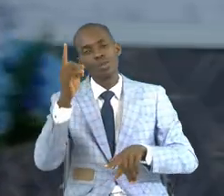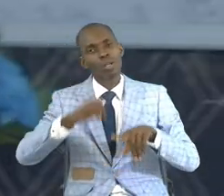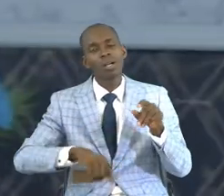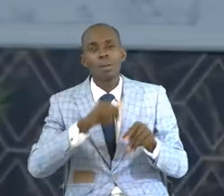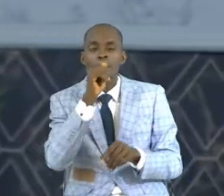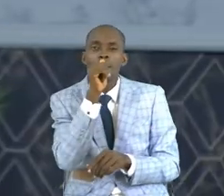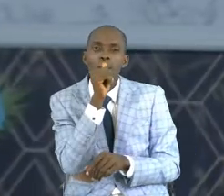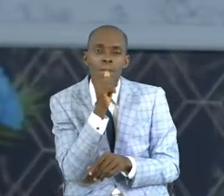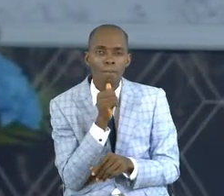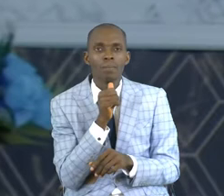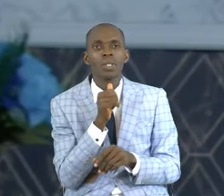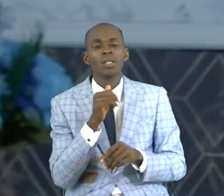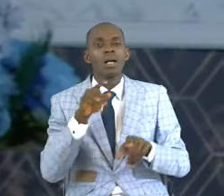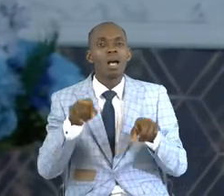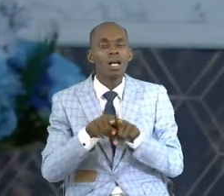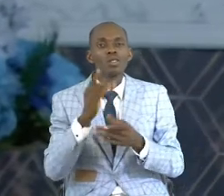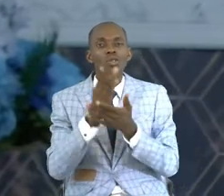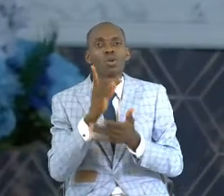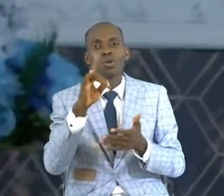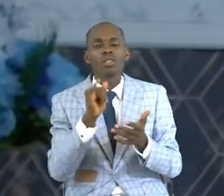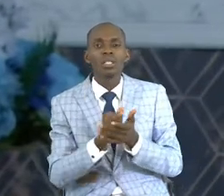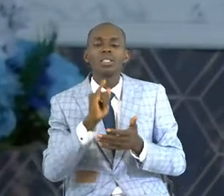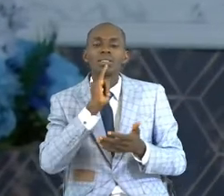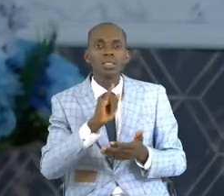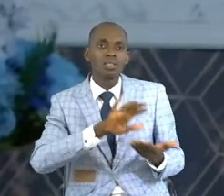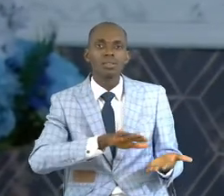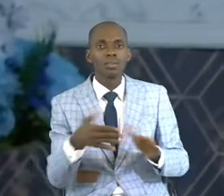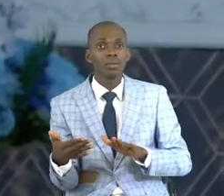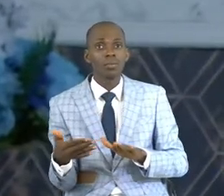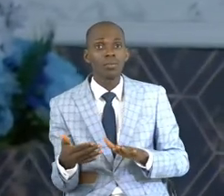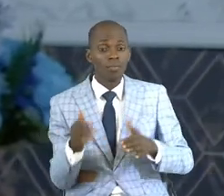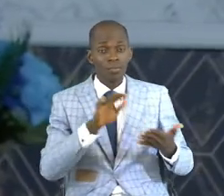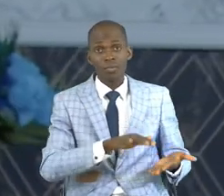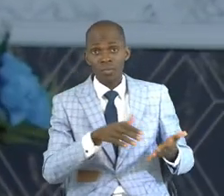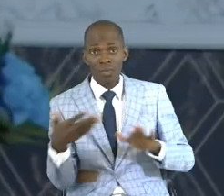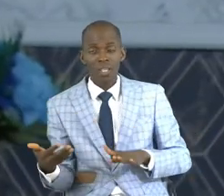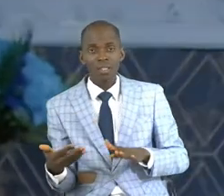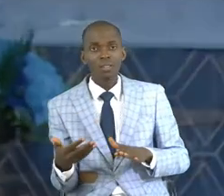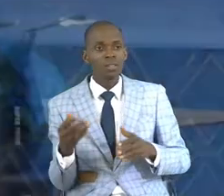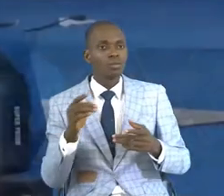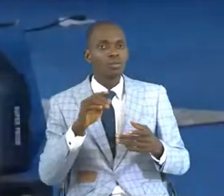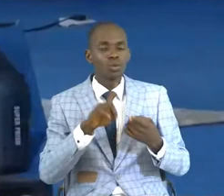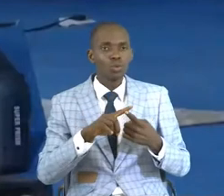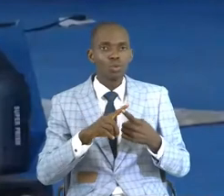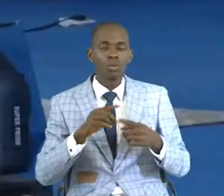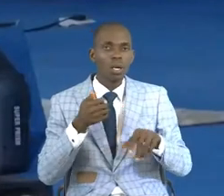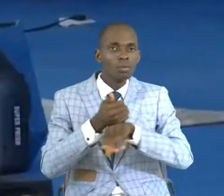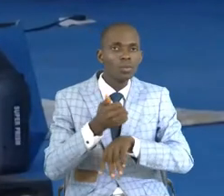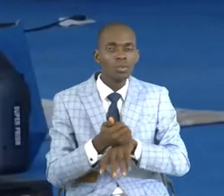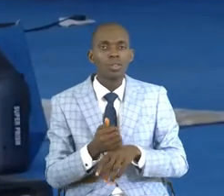who is dead, dead to slander, dead to insult, dead to abuse. So you